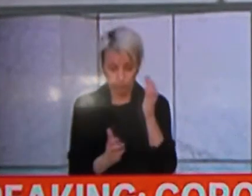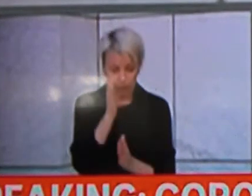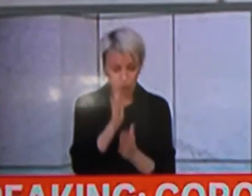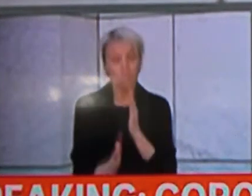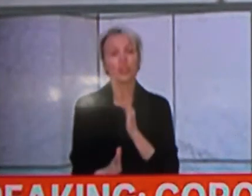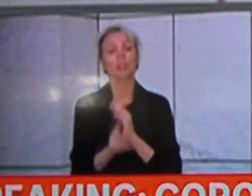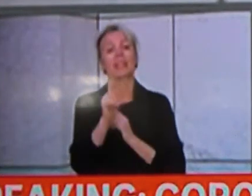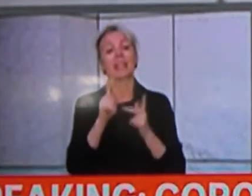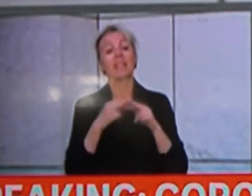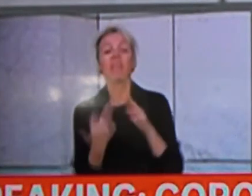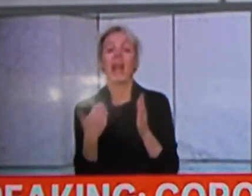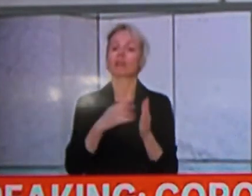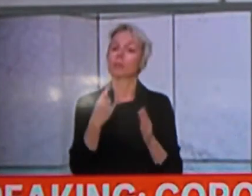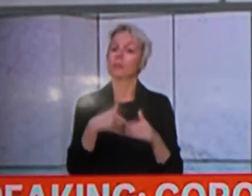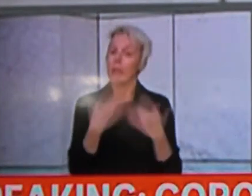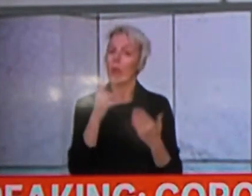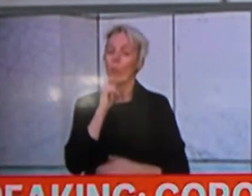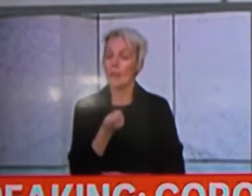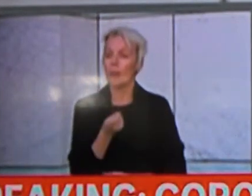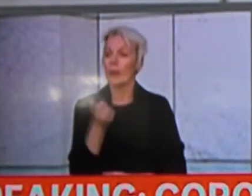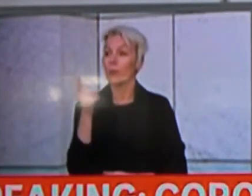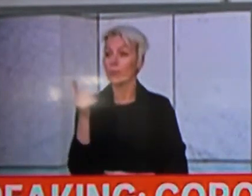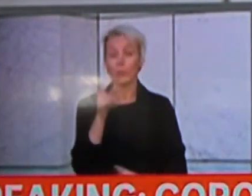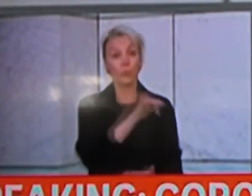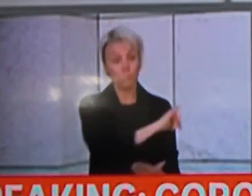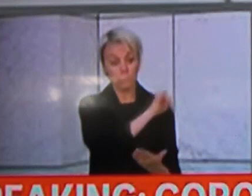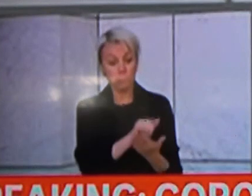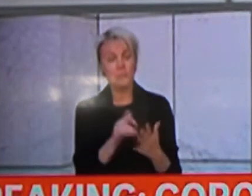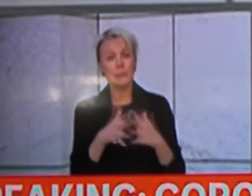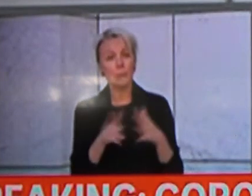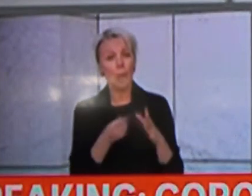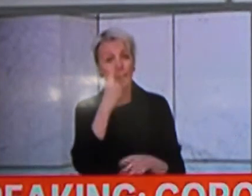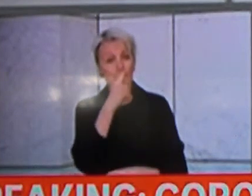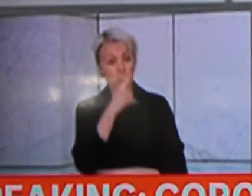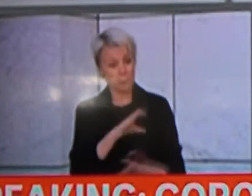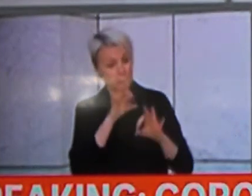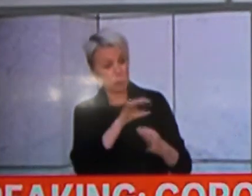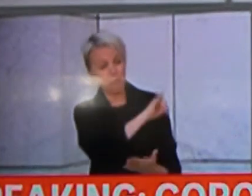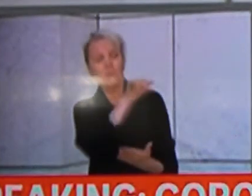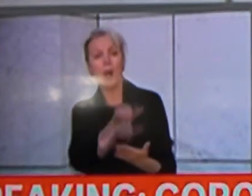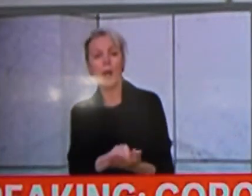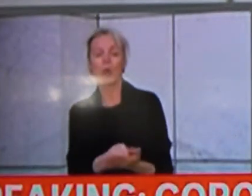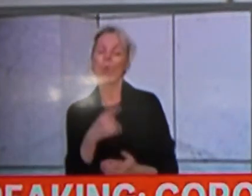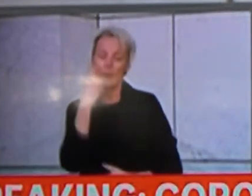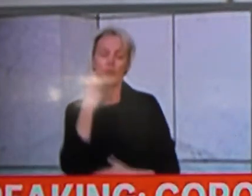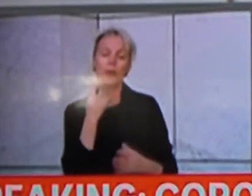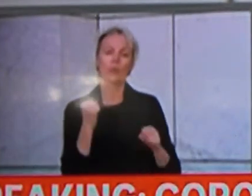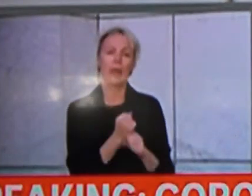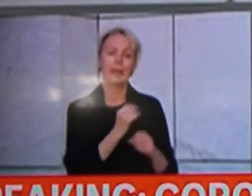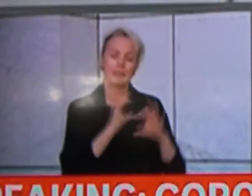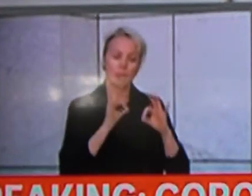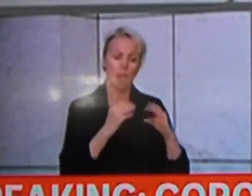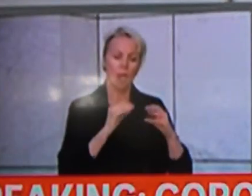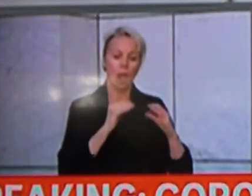day, well, it'll take another day. Are you really wishing Australians here by any special flight? Because I noticed Matthias... we've been making some arrangements to support